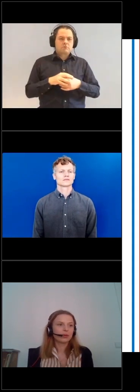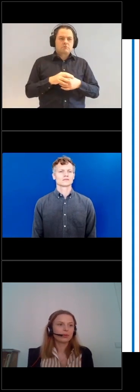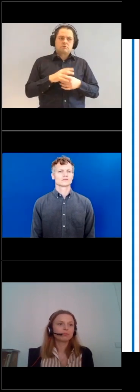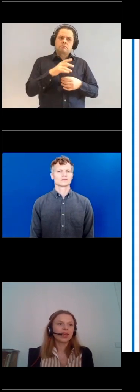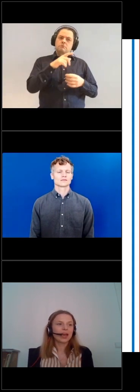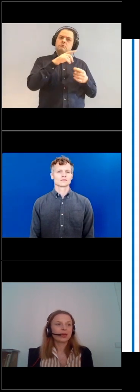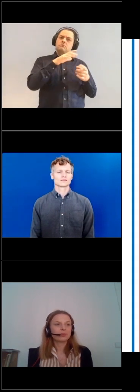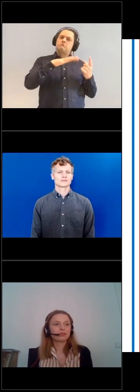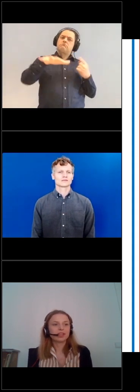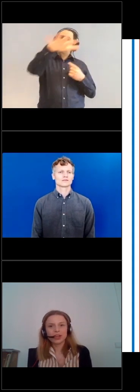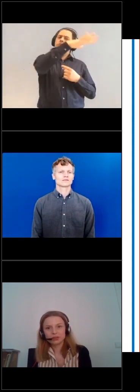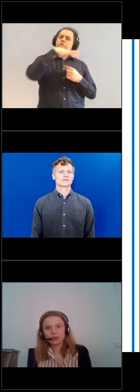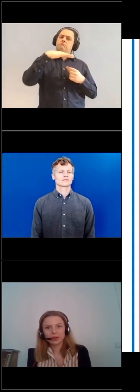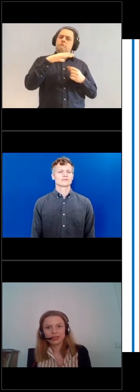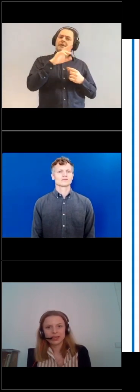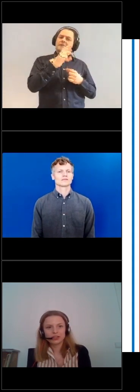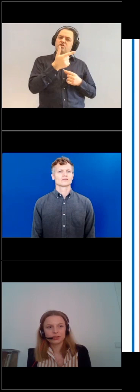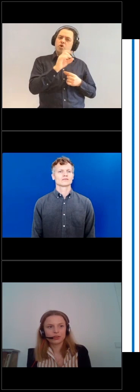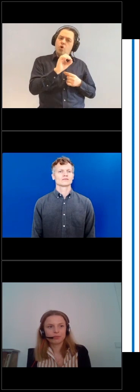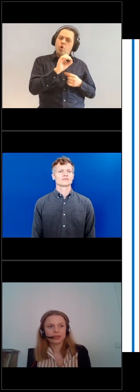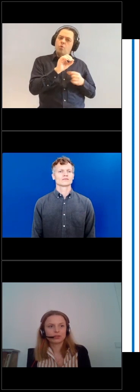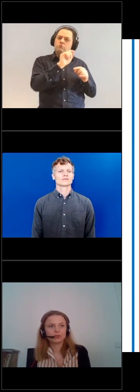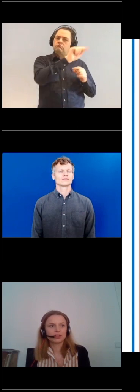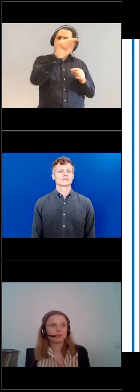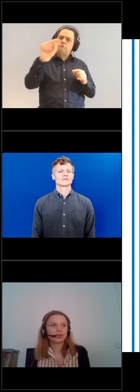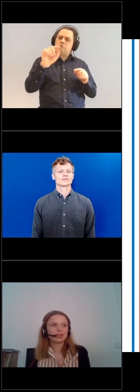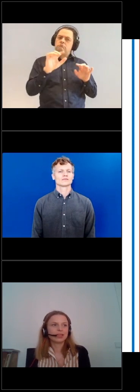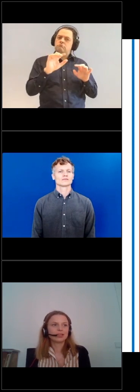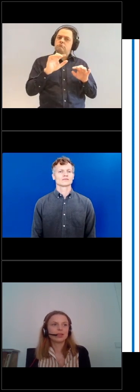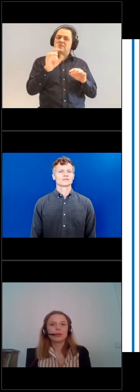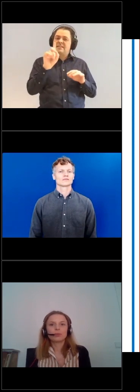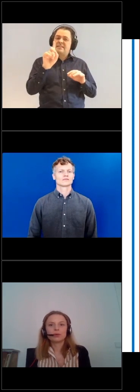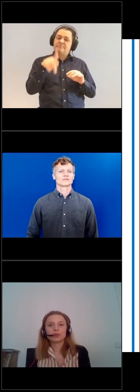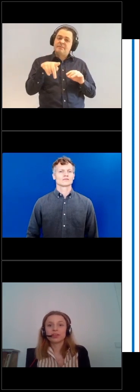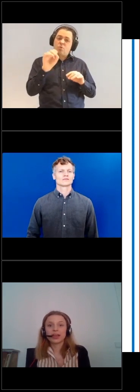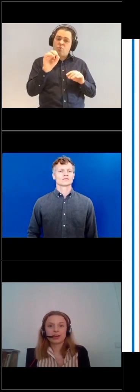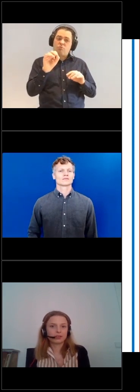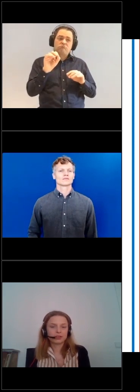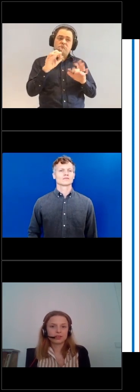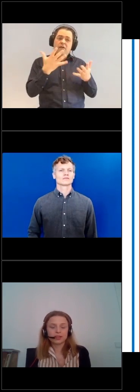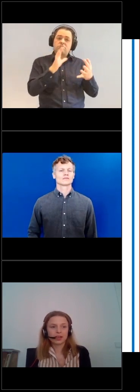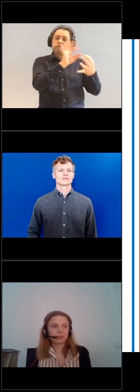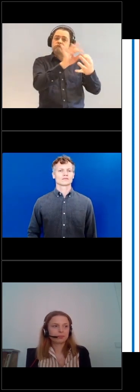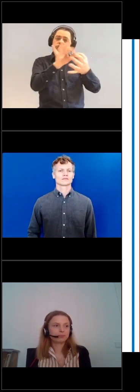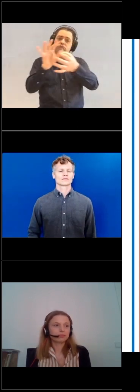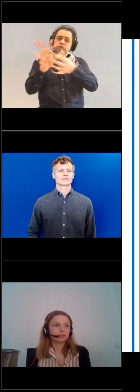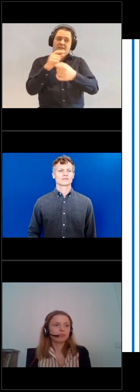societies? So how can we reach out to organizations of persons with disabilities? What were their efforts,